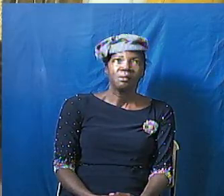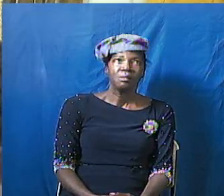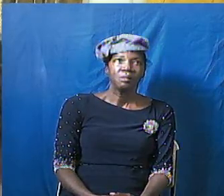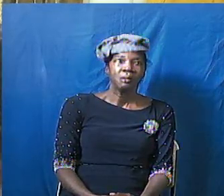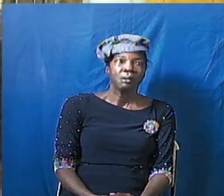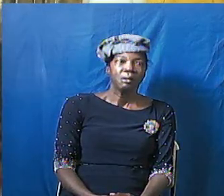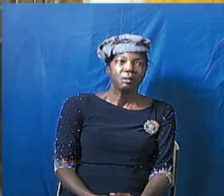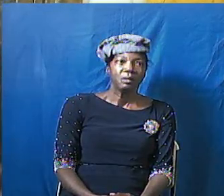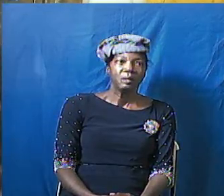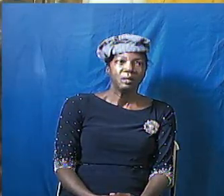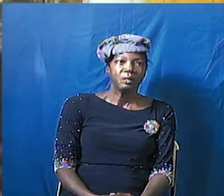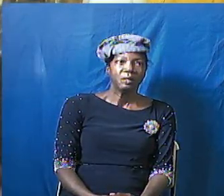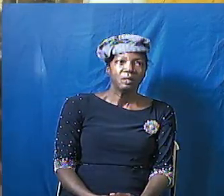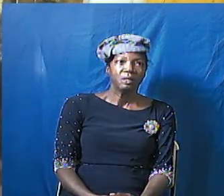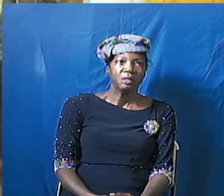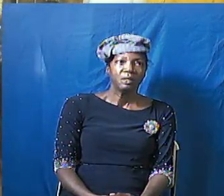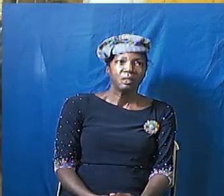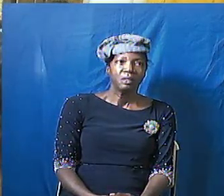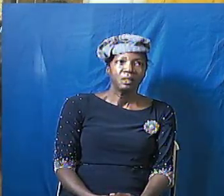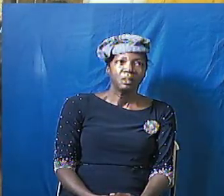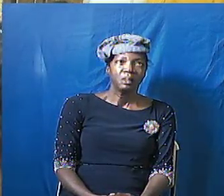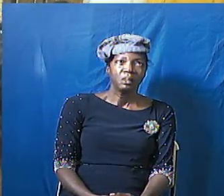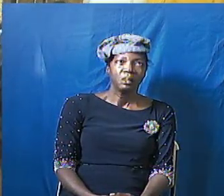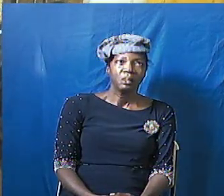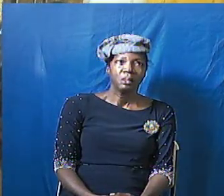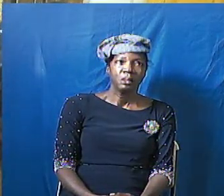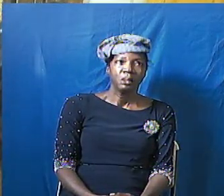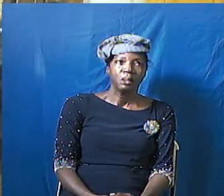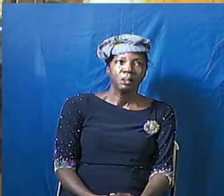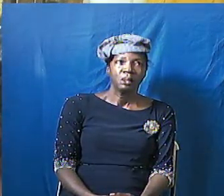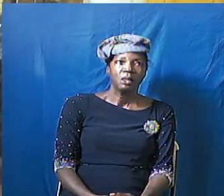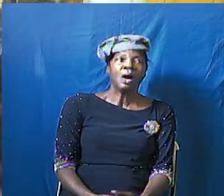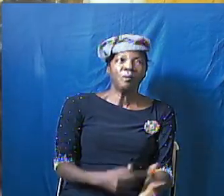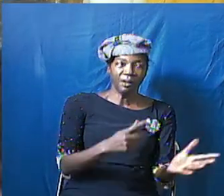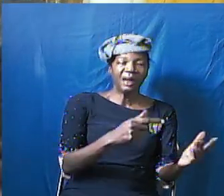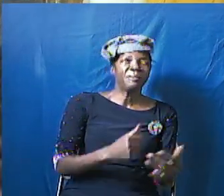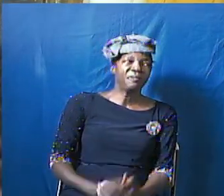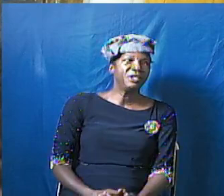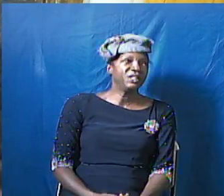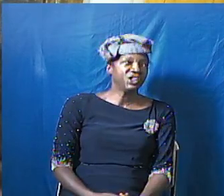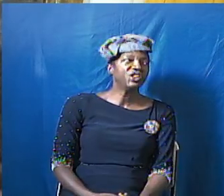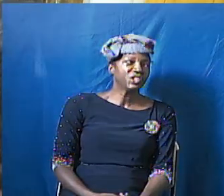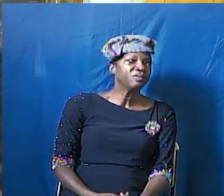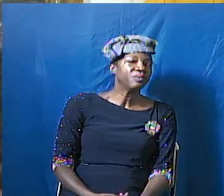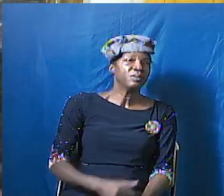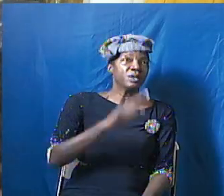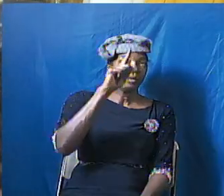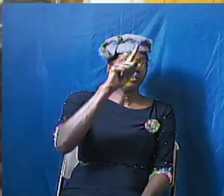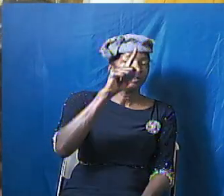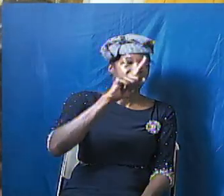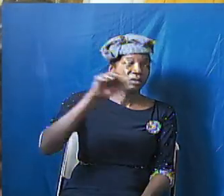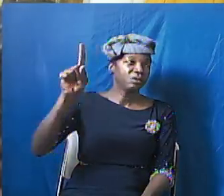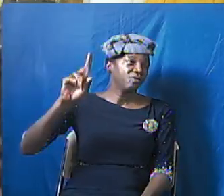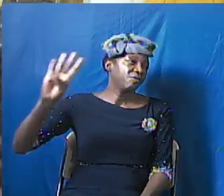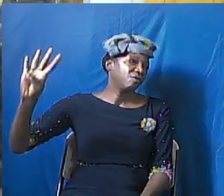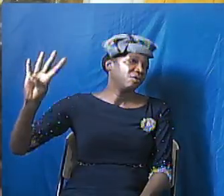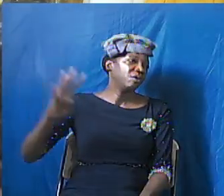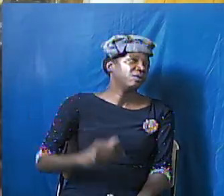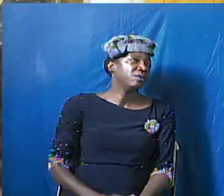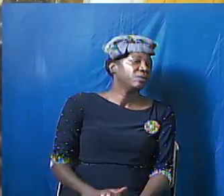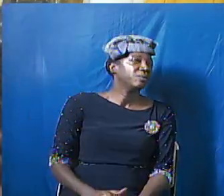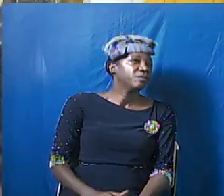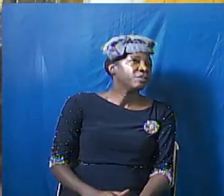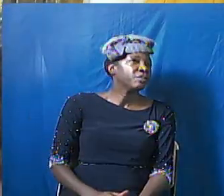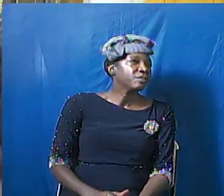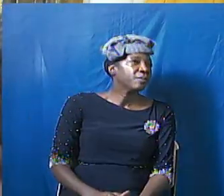Reading 1 Corinthians chapter 2, verses 1 to 4. If you found it, say amen. All right, we're